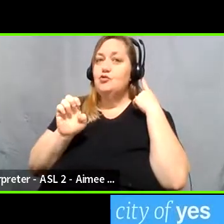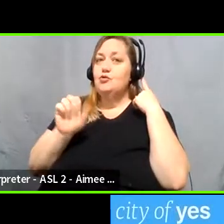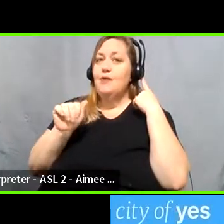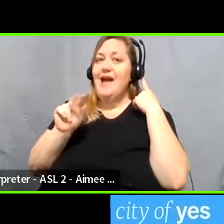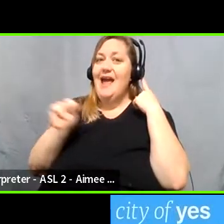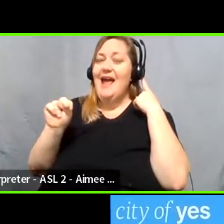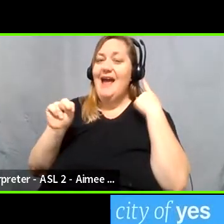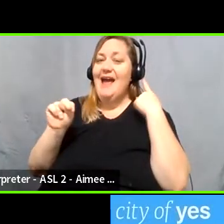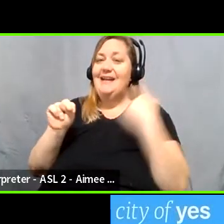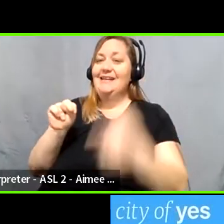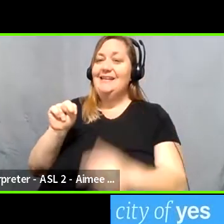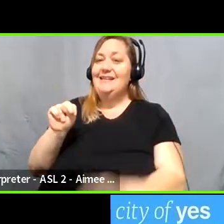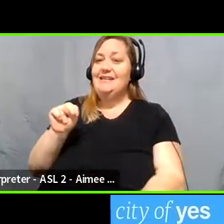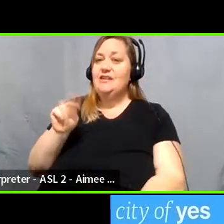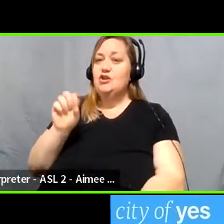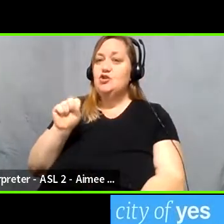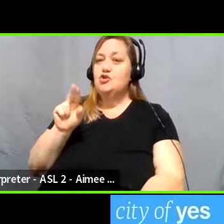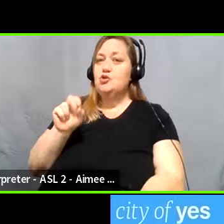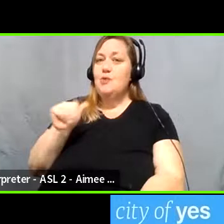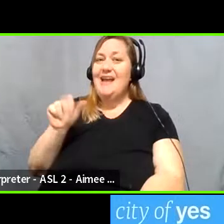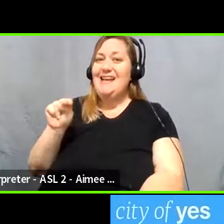Hi, Sue and can you hear us?